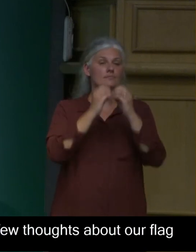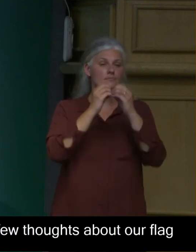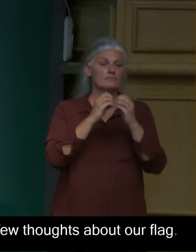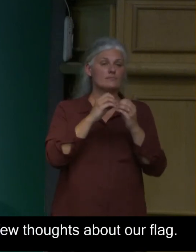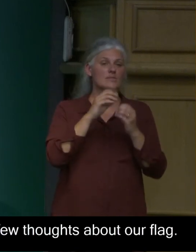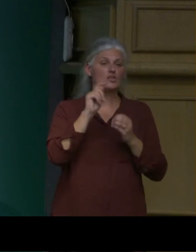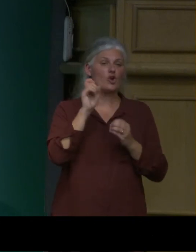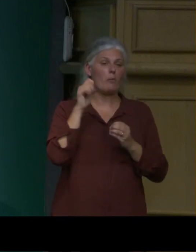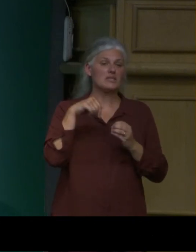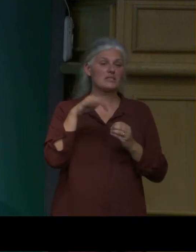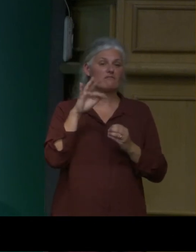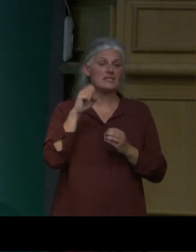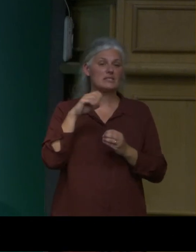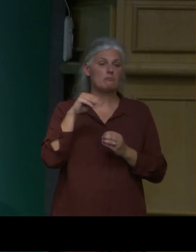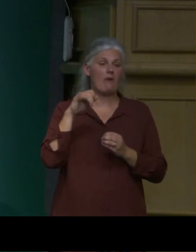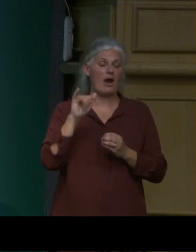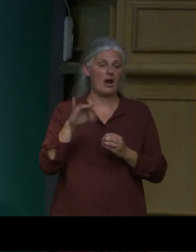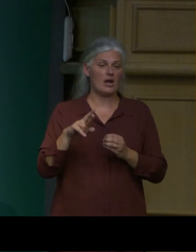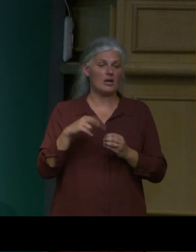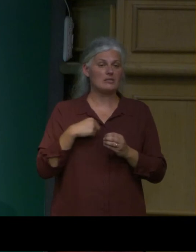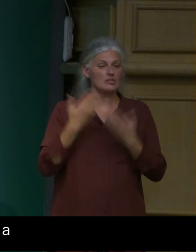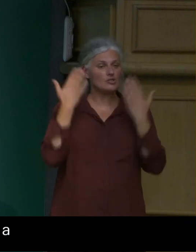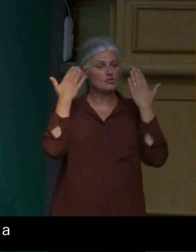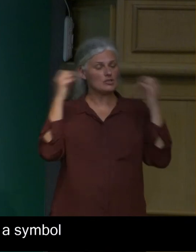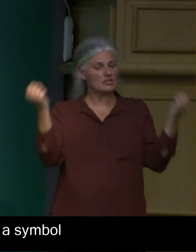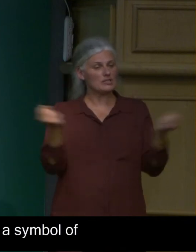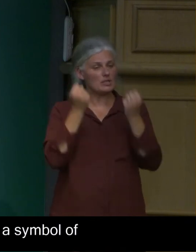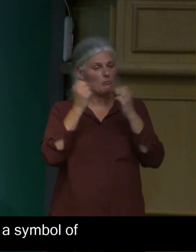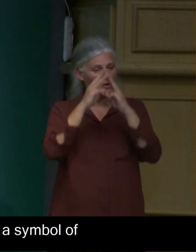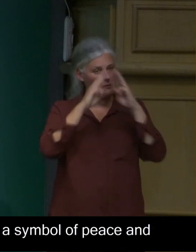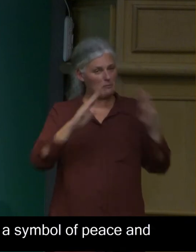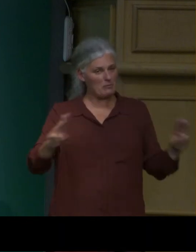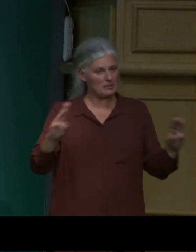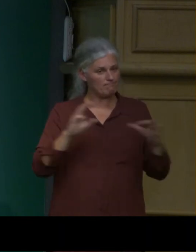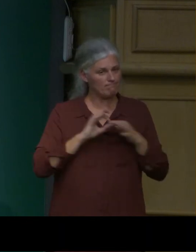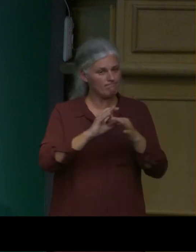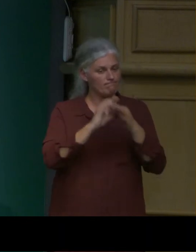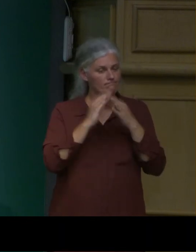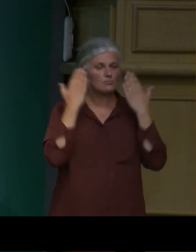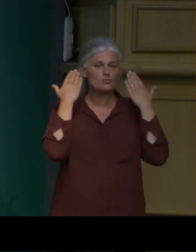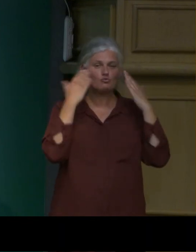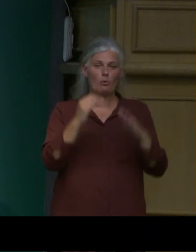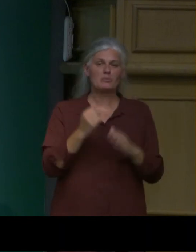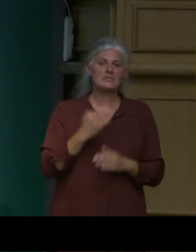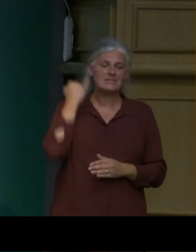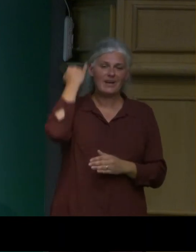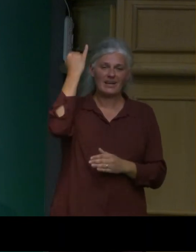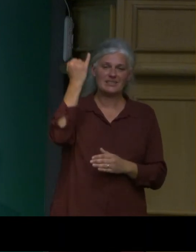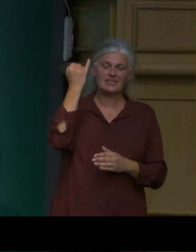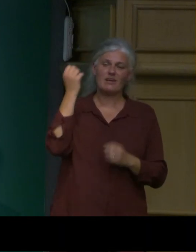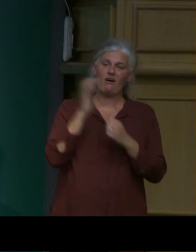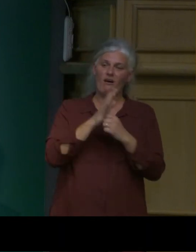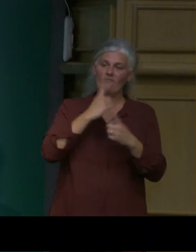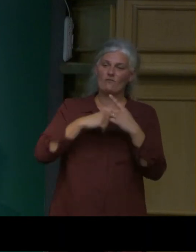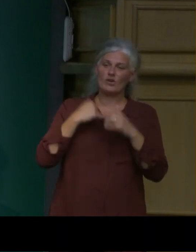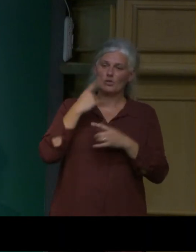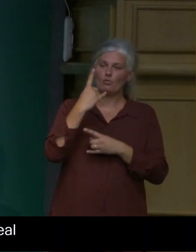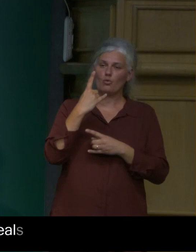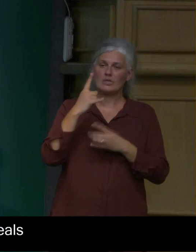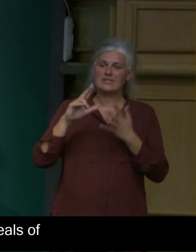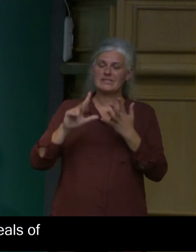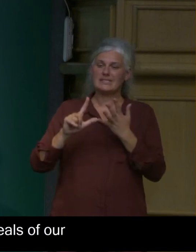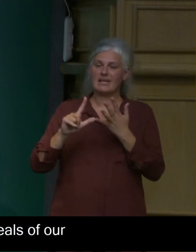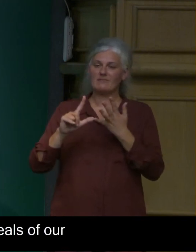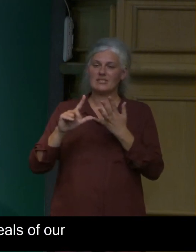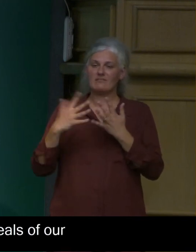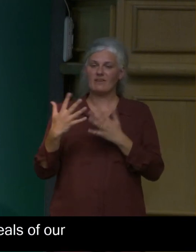Francis Marr as a symbol of peace and Reconciliation it has represented the ideals of our nation for 175